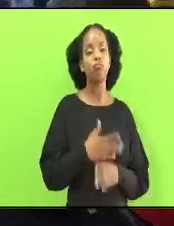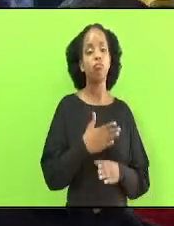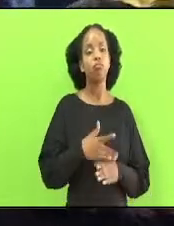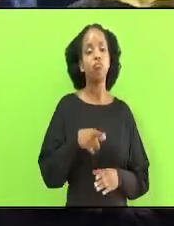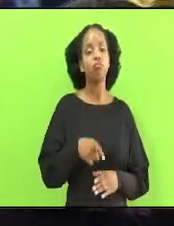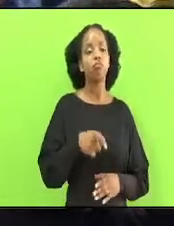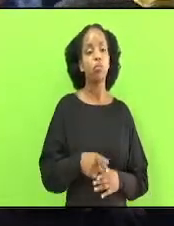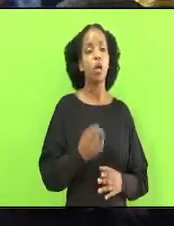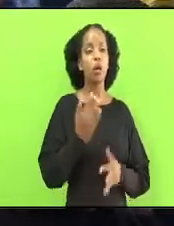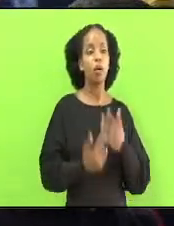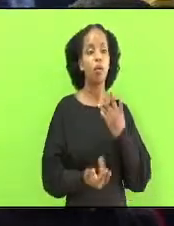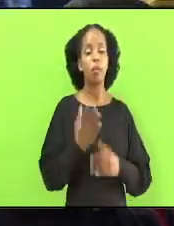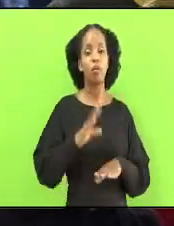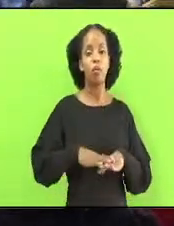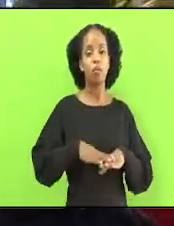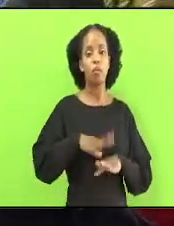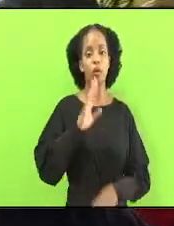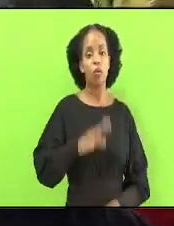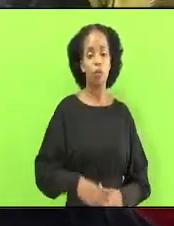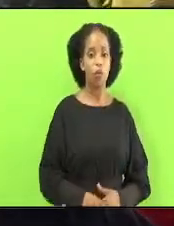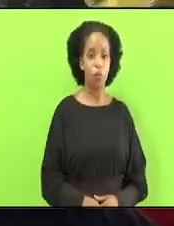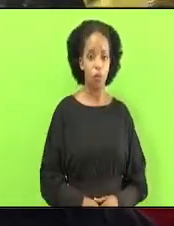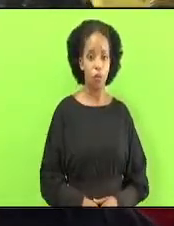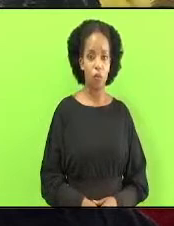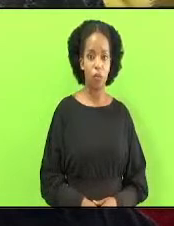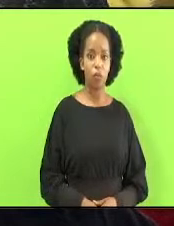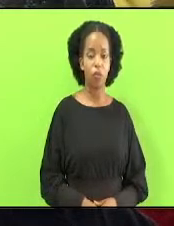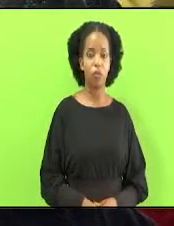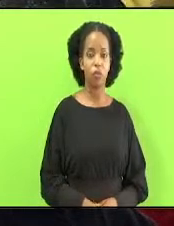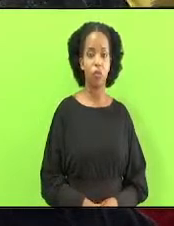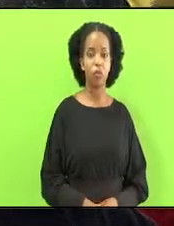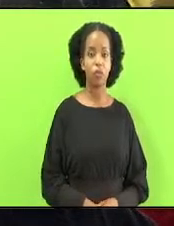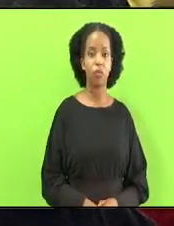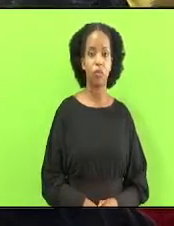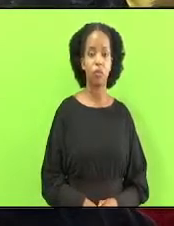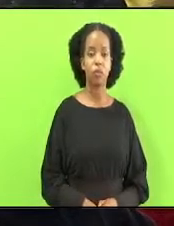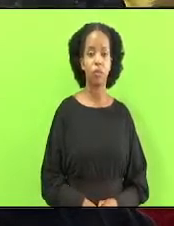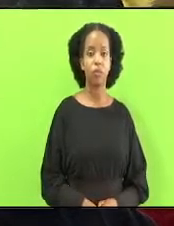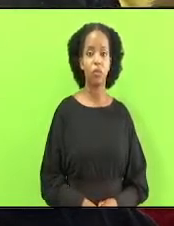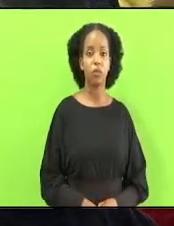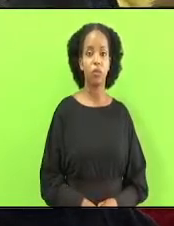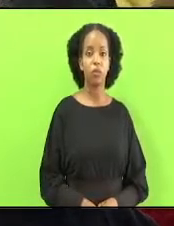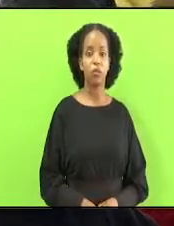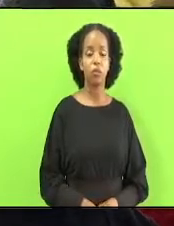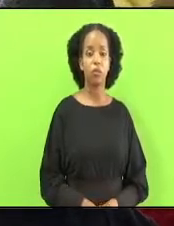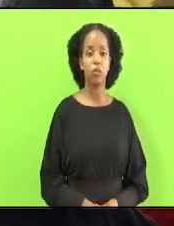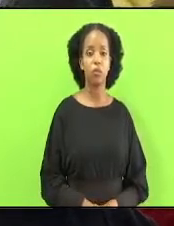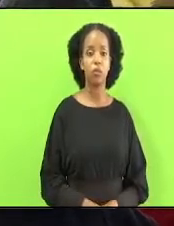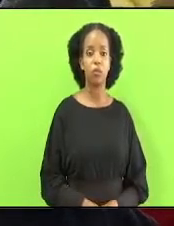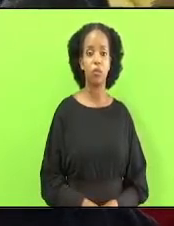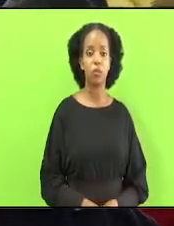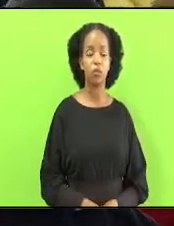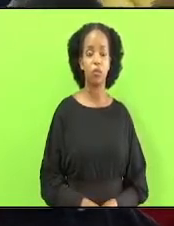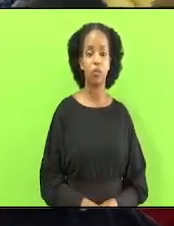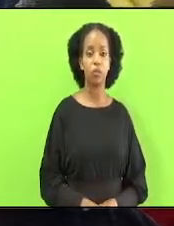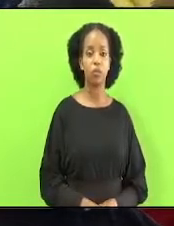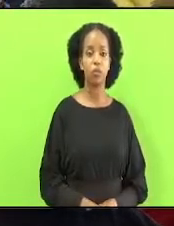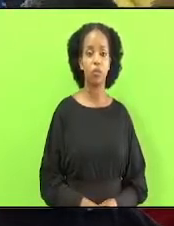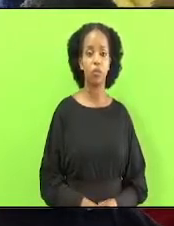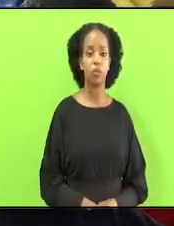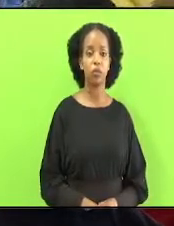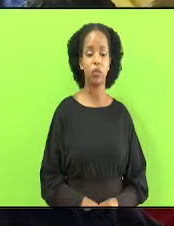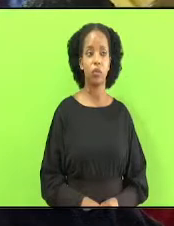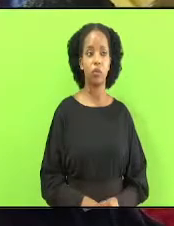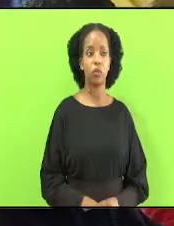but I'm first going to pose, first of all, where I'm going to start off is about fires, because I actually work with